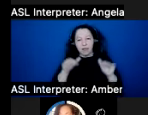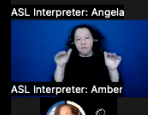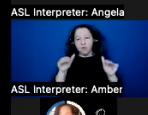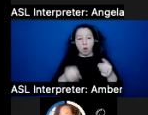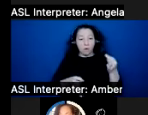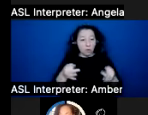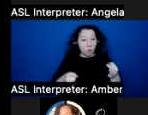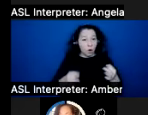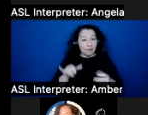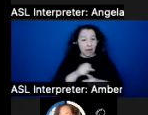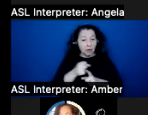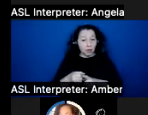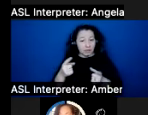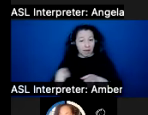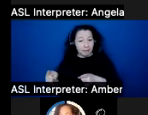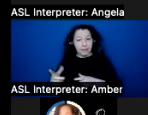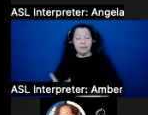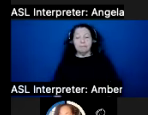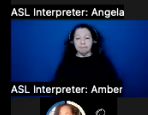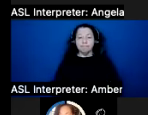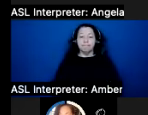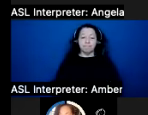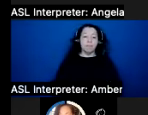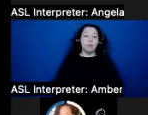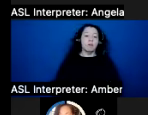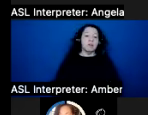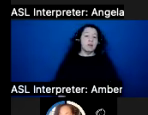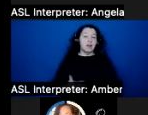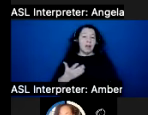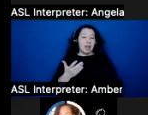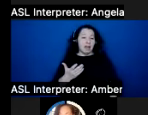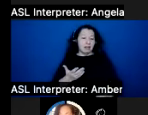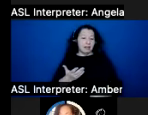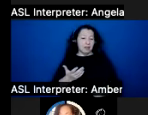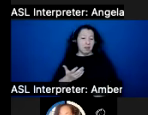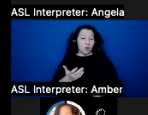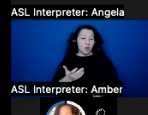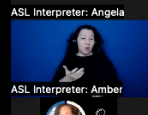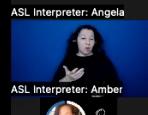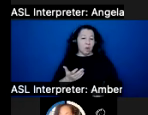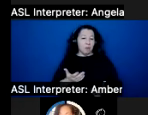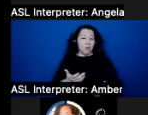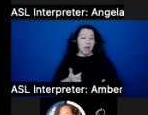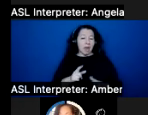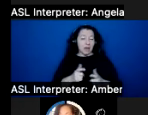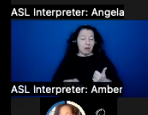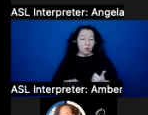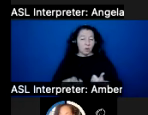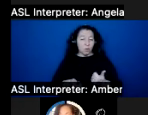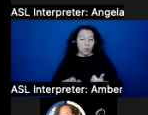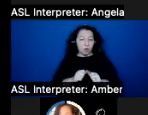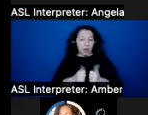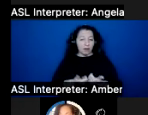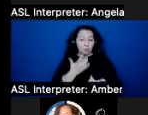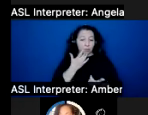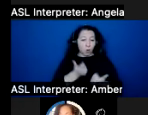the case is being heard in, and maybe just what words different agencies prefer to use to describe sexual